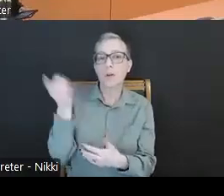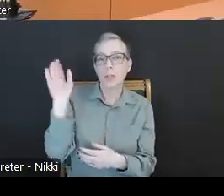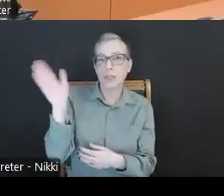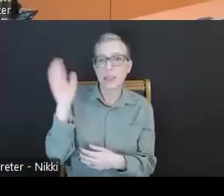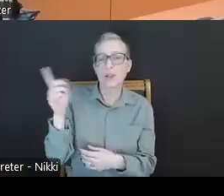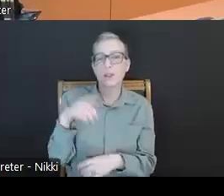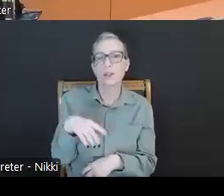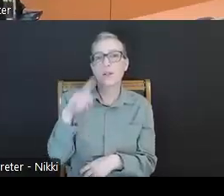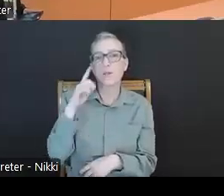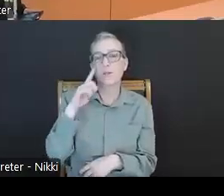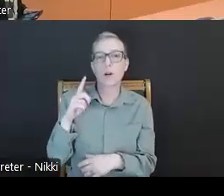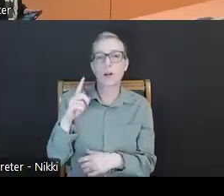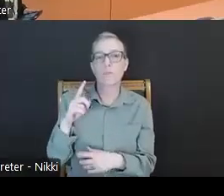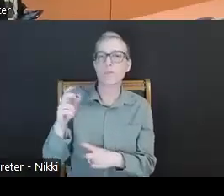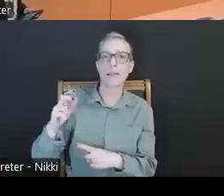for us.